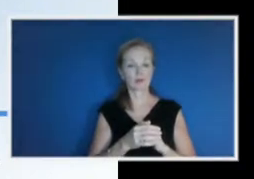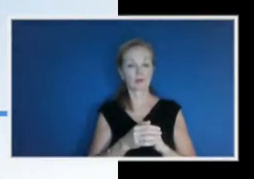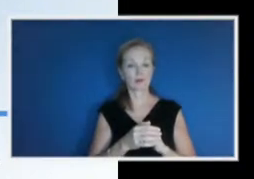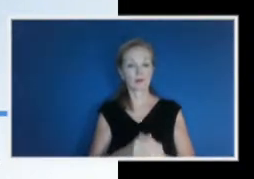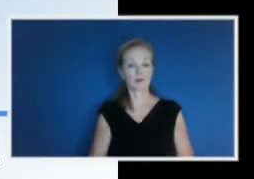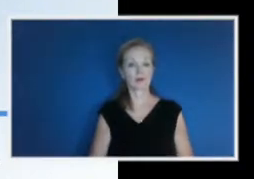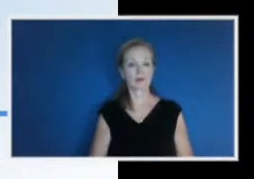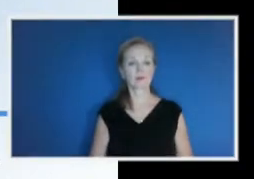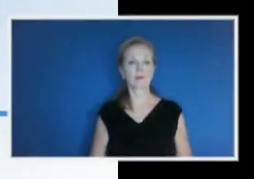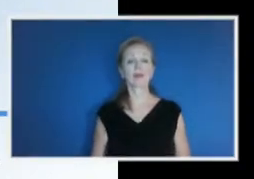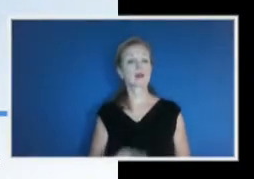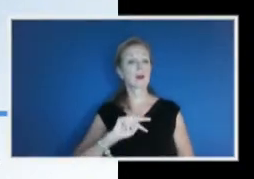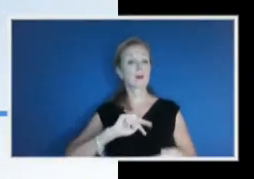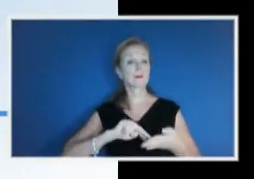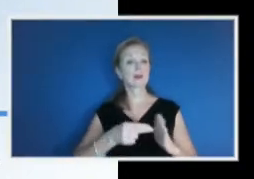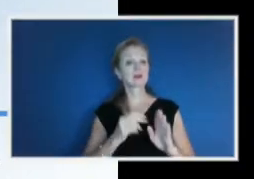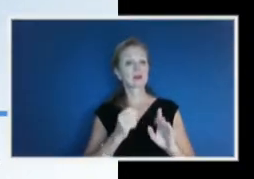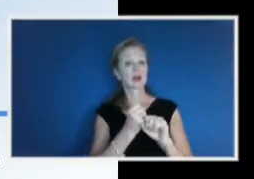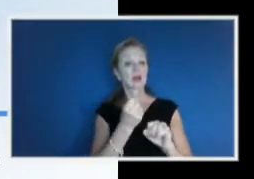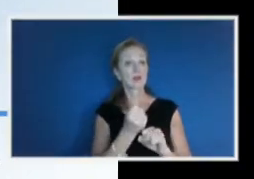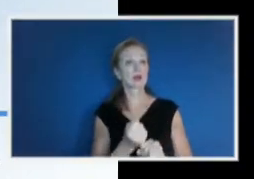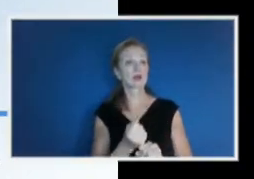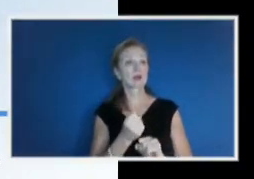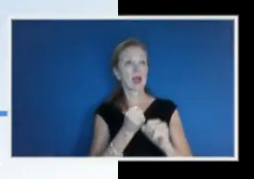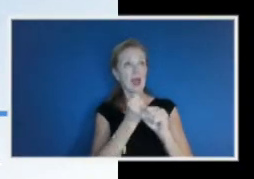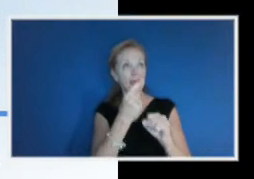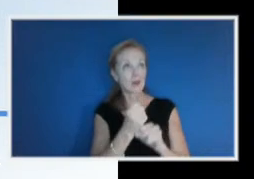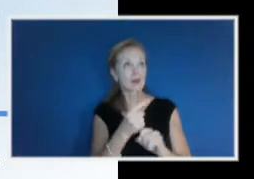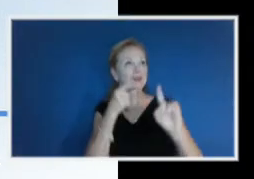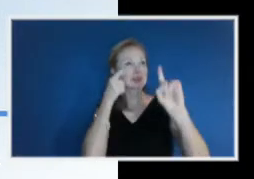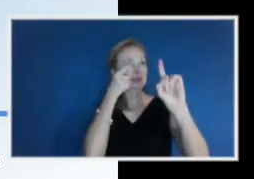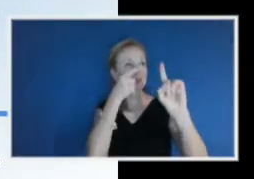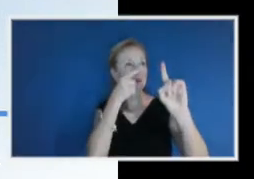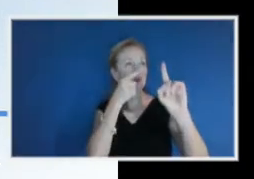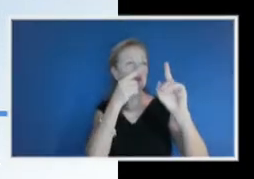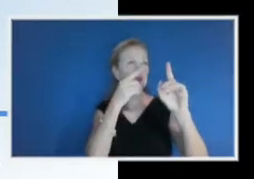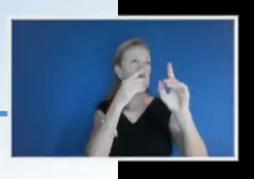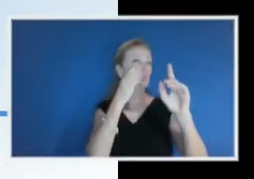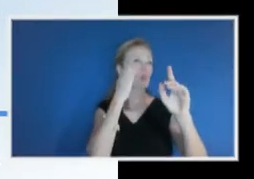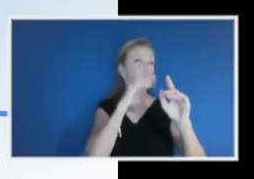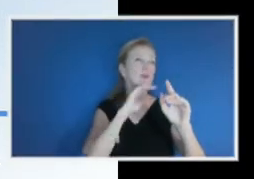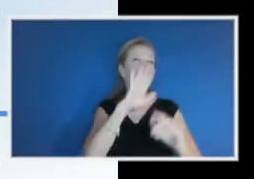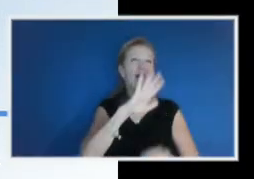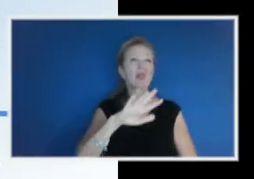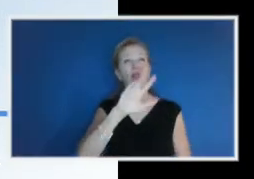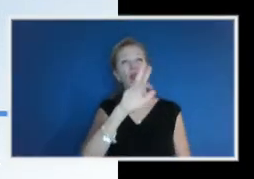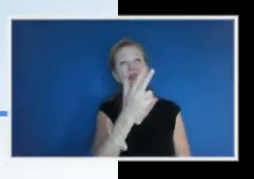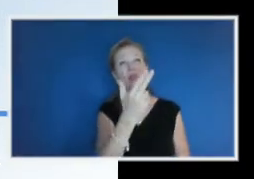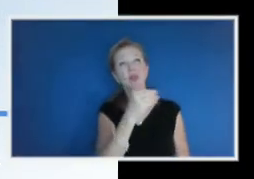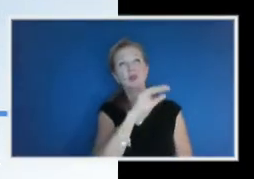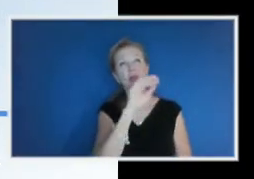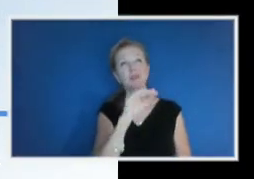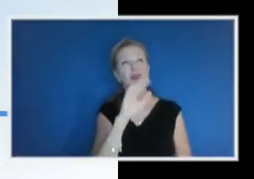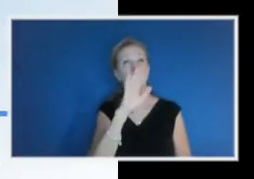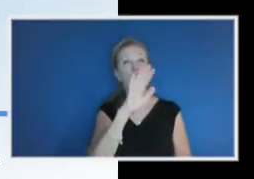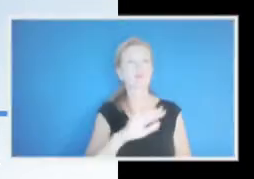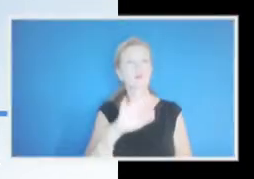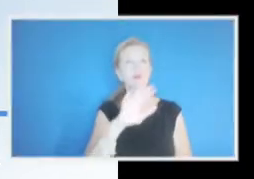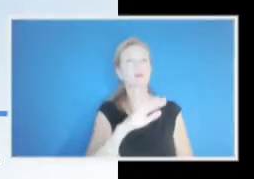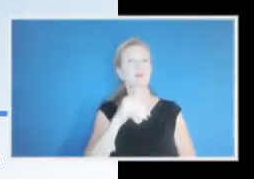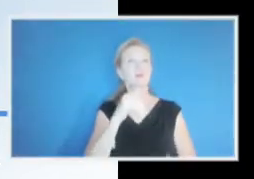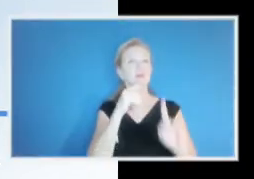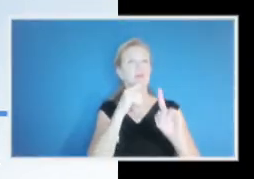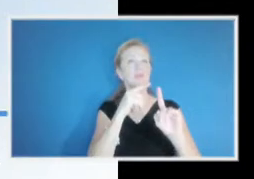That means that your annual aspirational goal would be about 13%, which is just an overall target for city spending. It really has nothing to